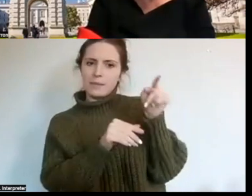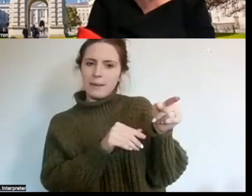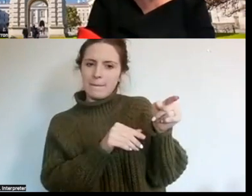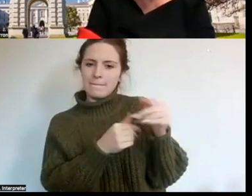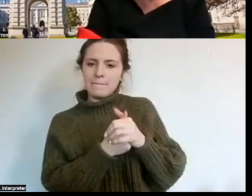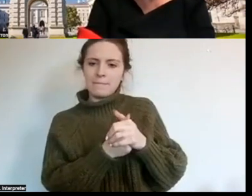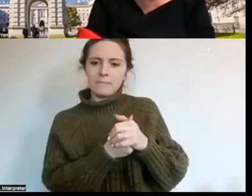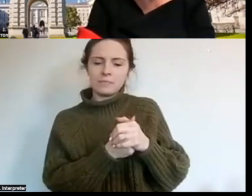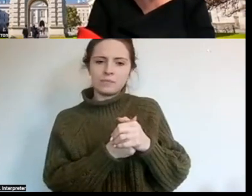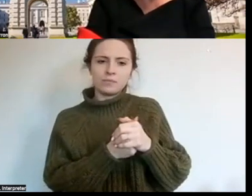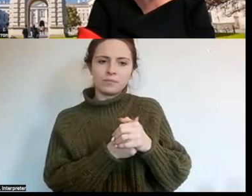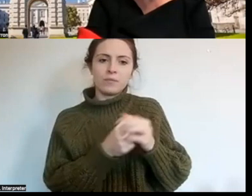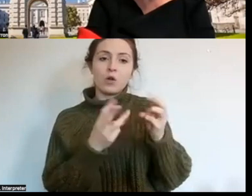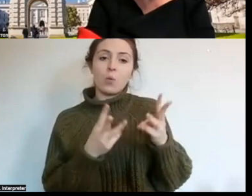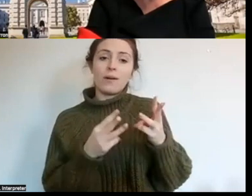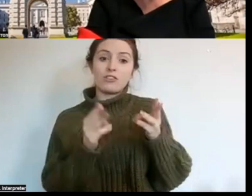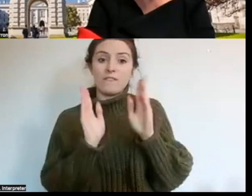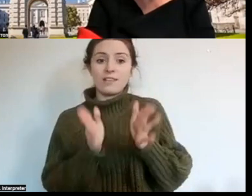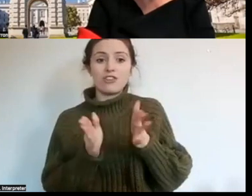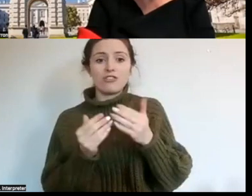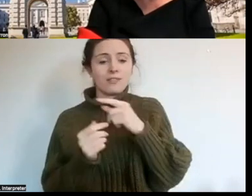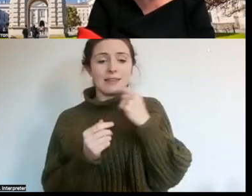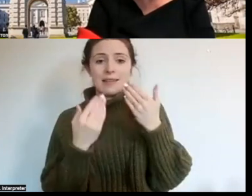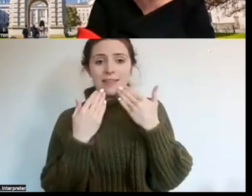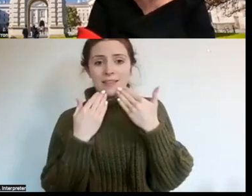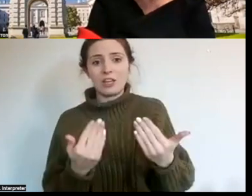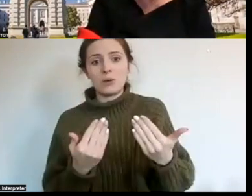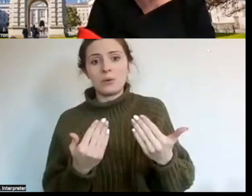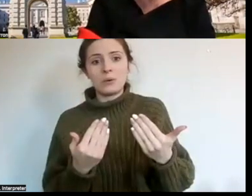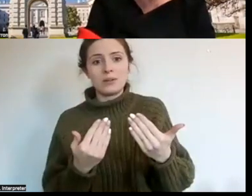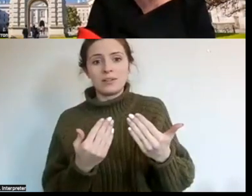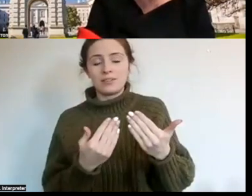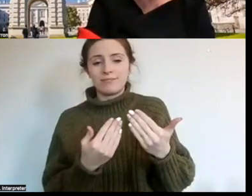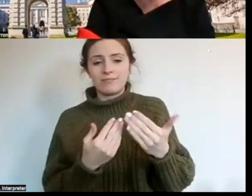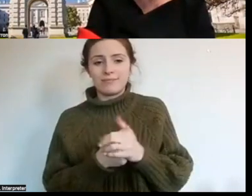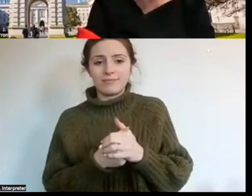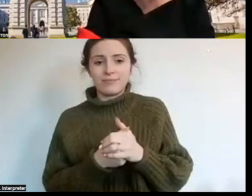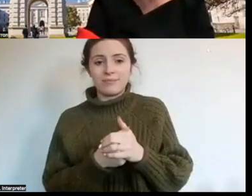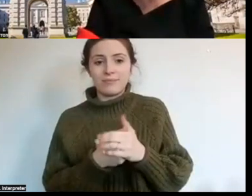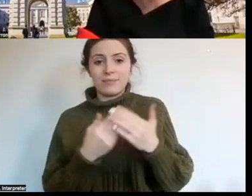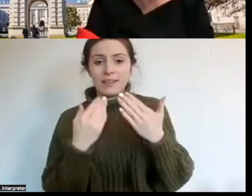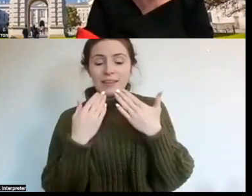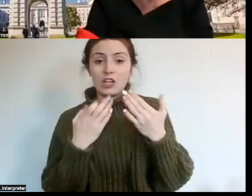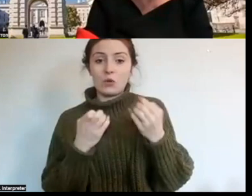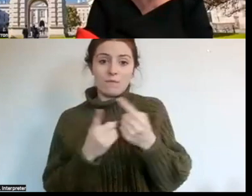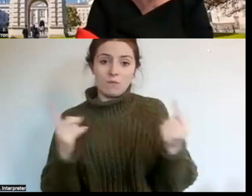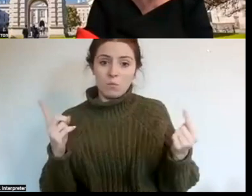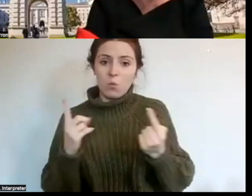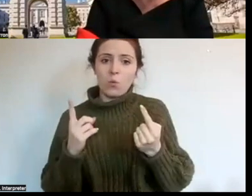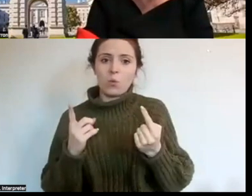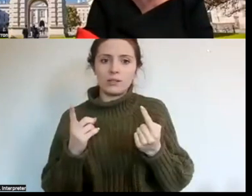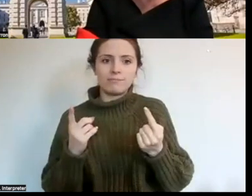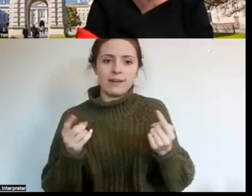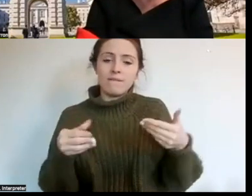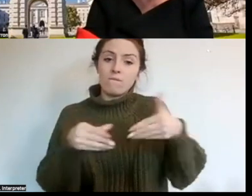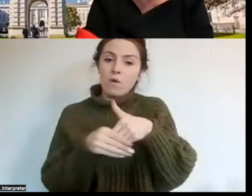finish by saying thank you, if you allow me, Ros. Thank you to everybody who took part